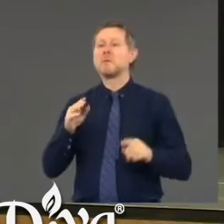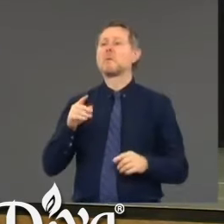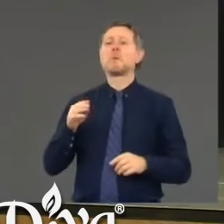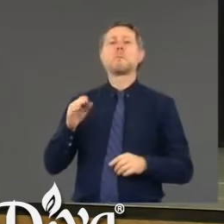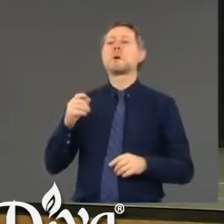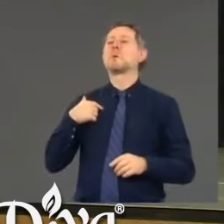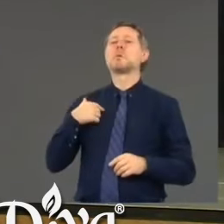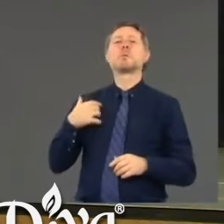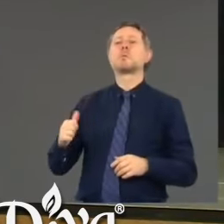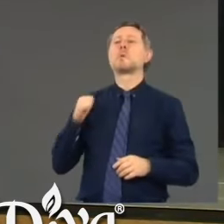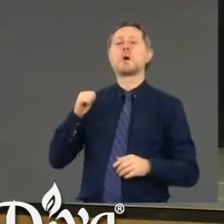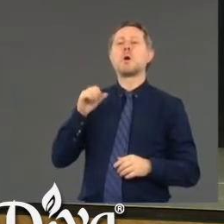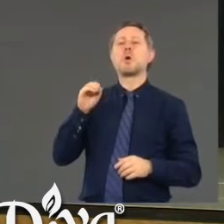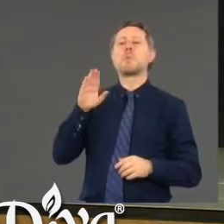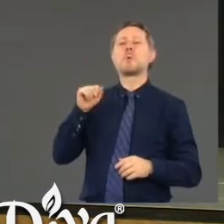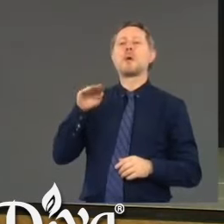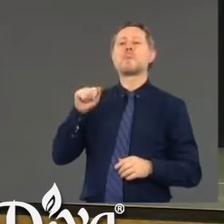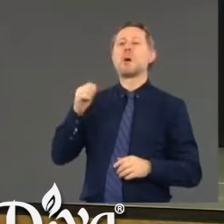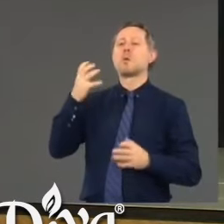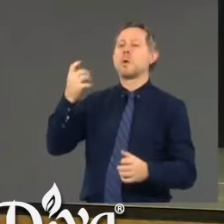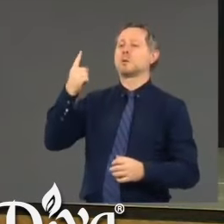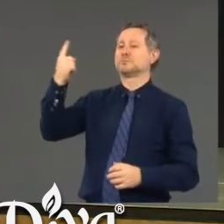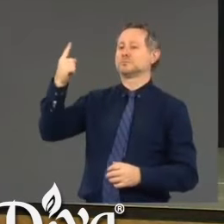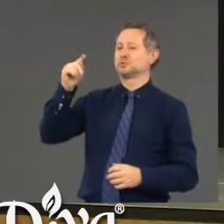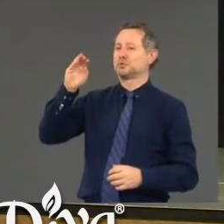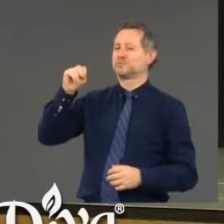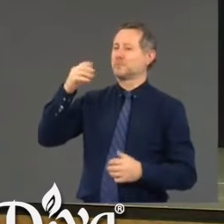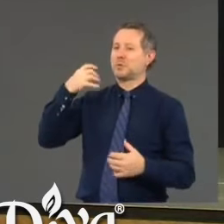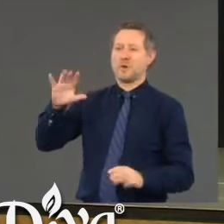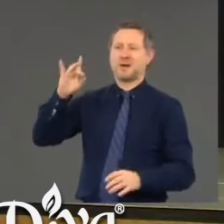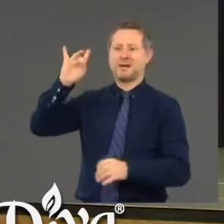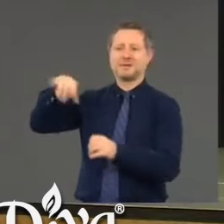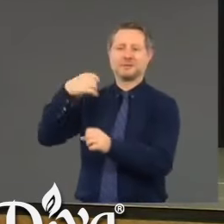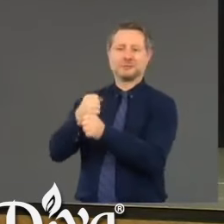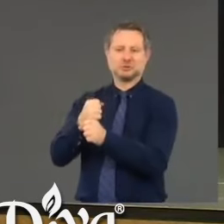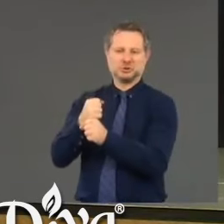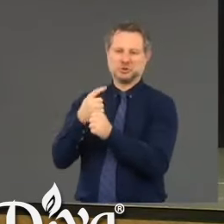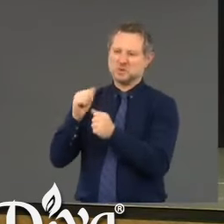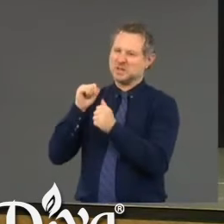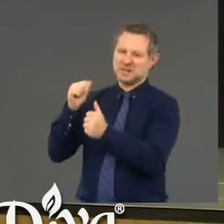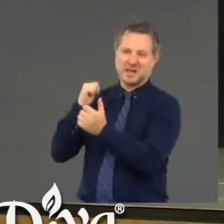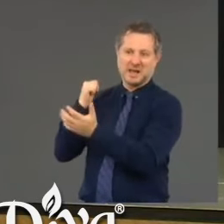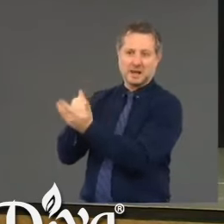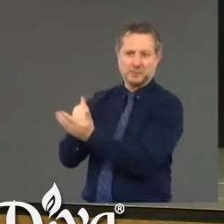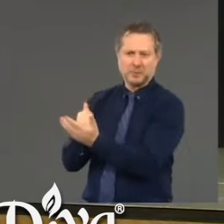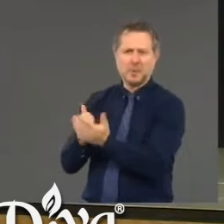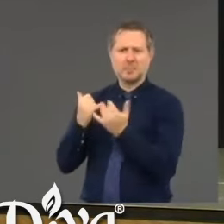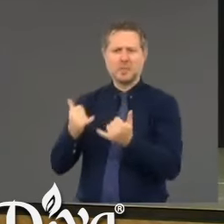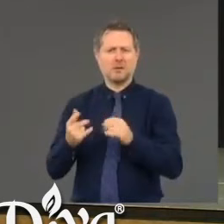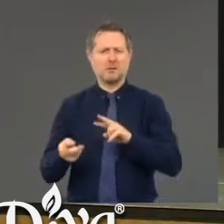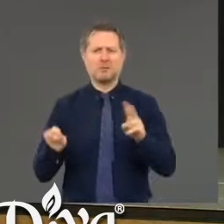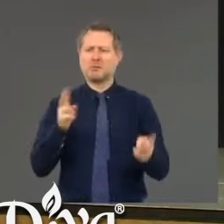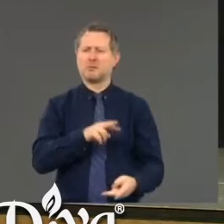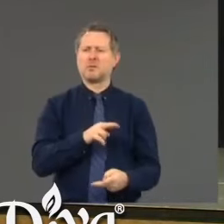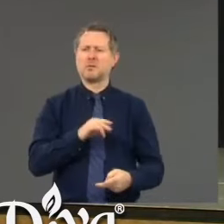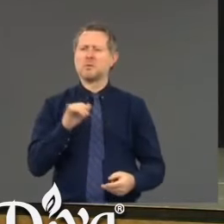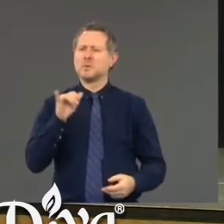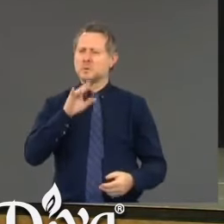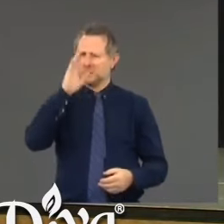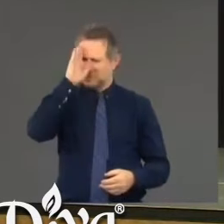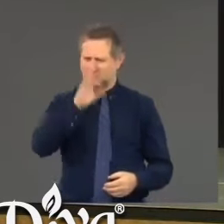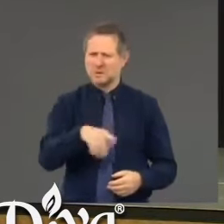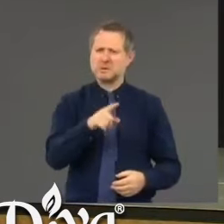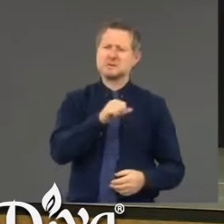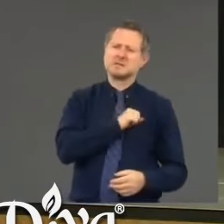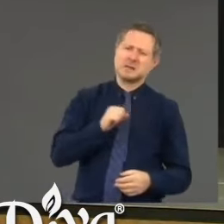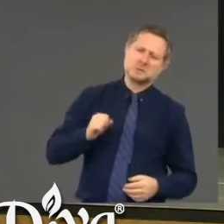realistic, you've been so numbers-driven, how do you deal with that? I know you've said that these senators have to go home and be